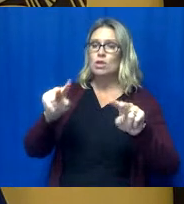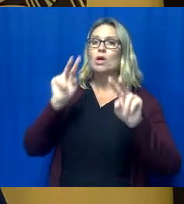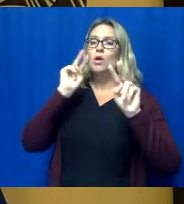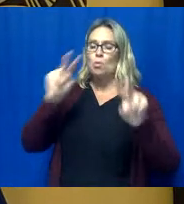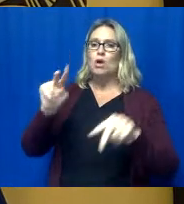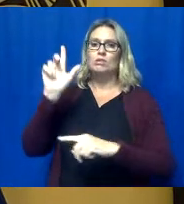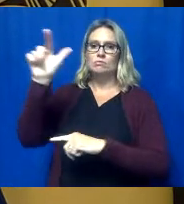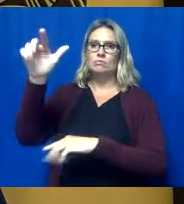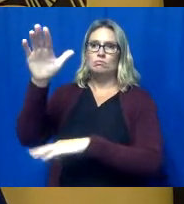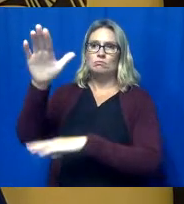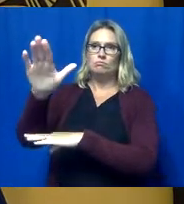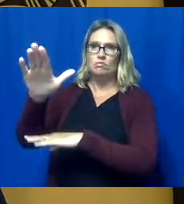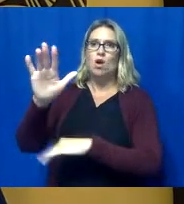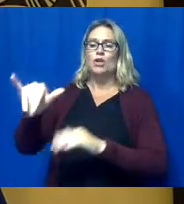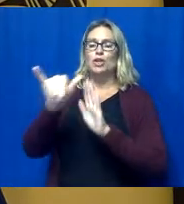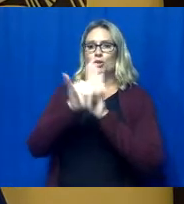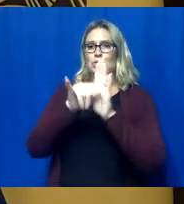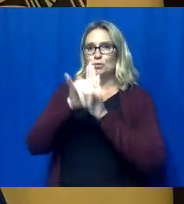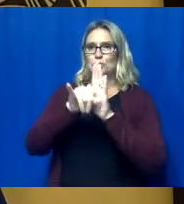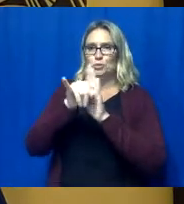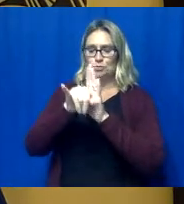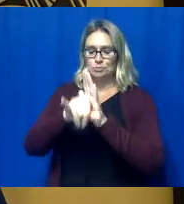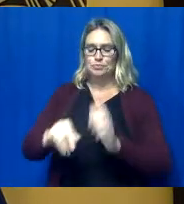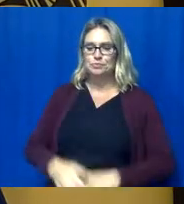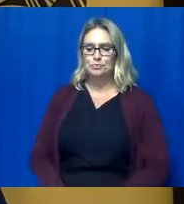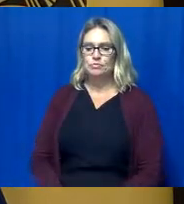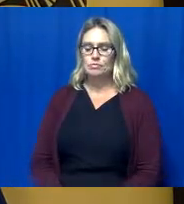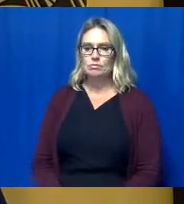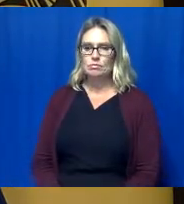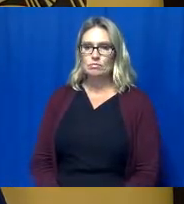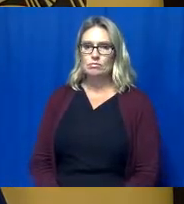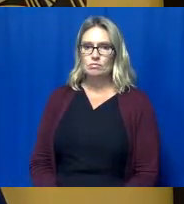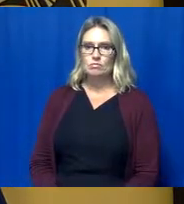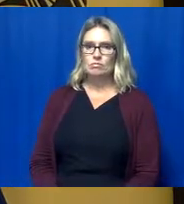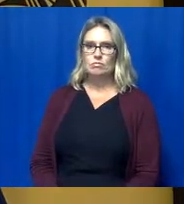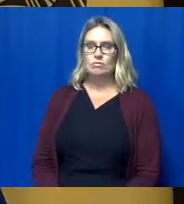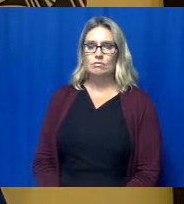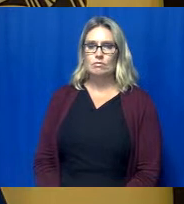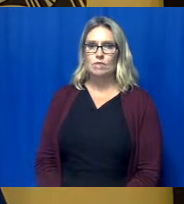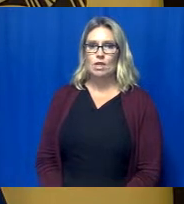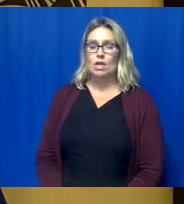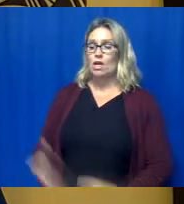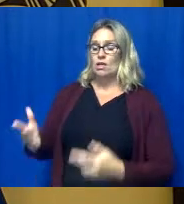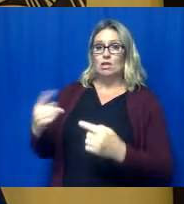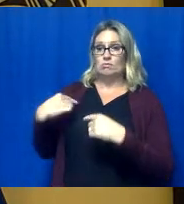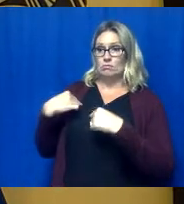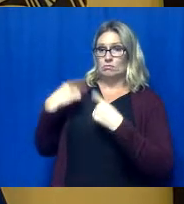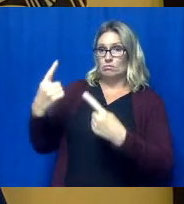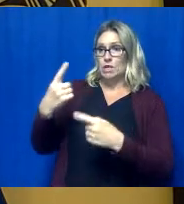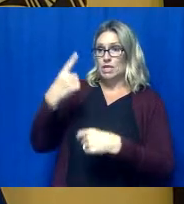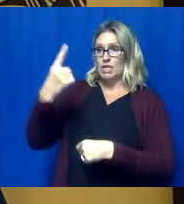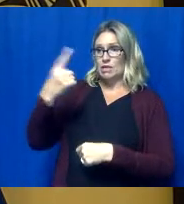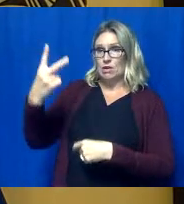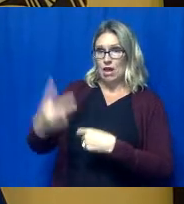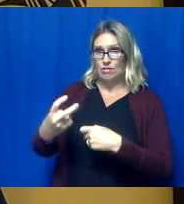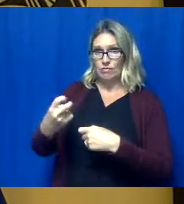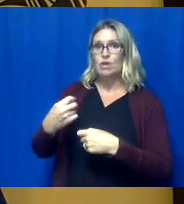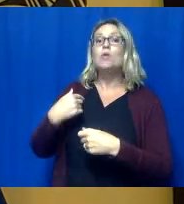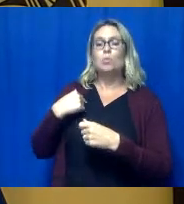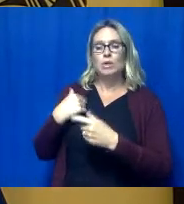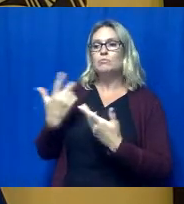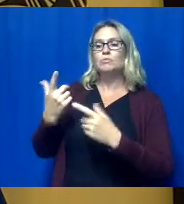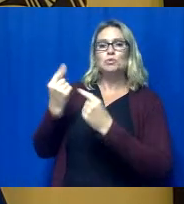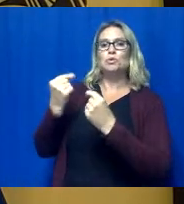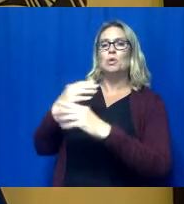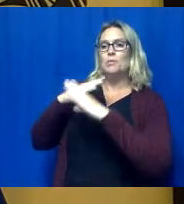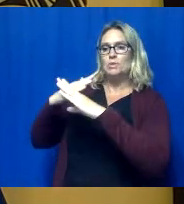Brunswick's YouTube channel. Throughout the COVID pandemic, we have acted to protect New Brunswickers. We have